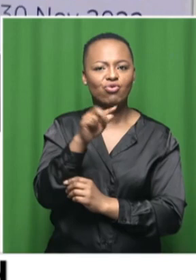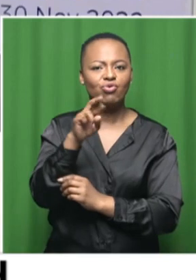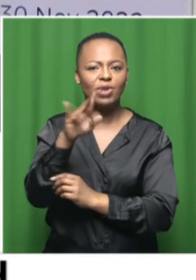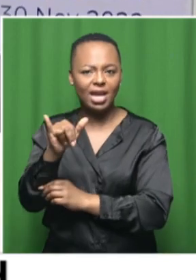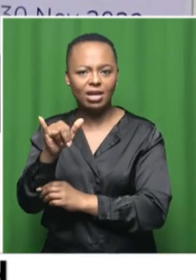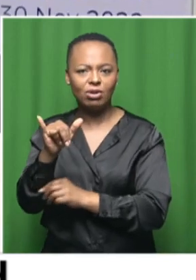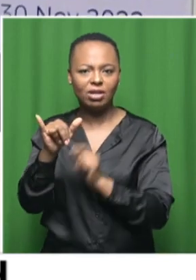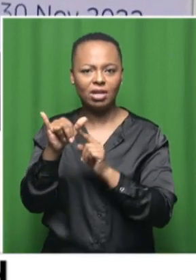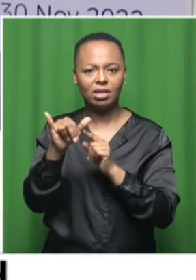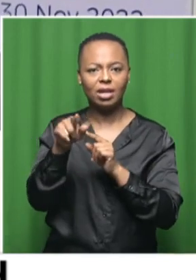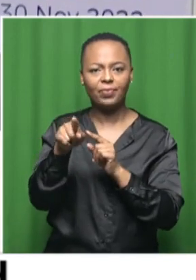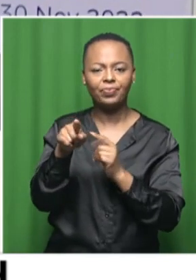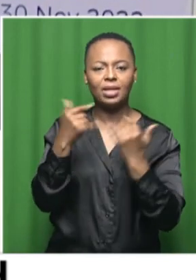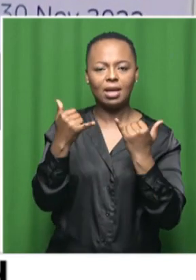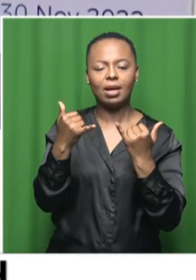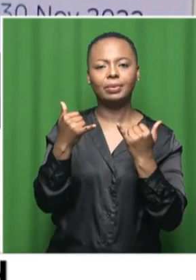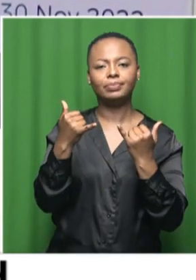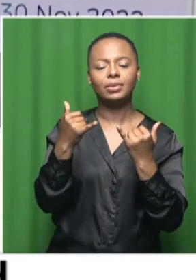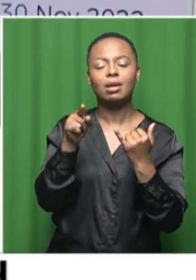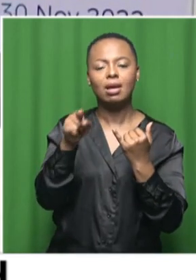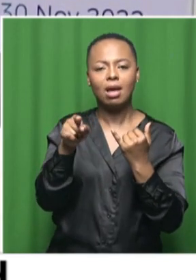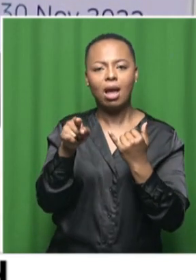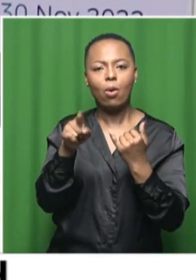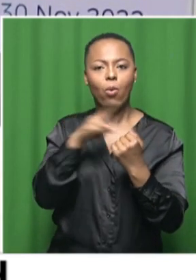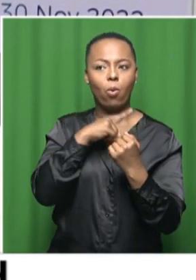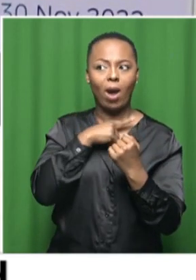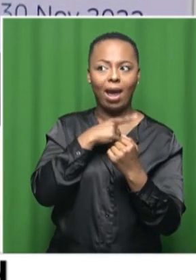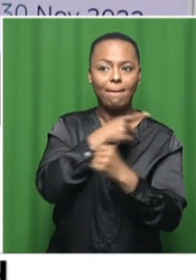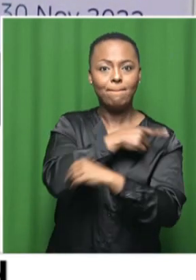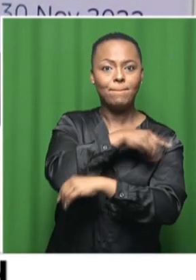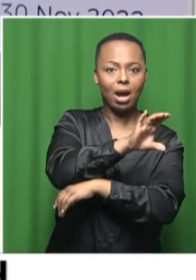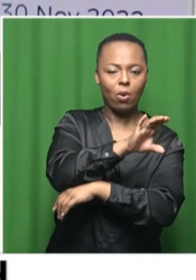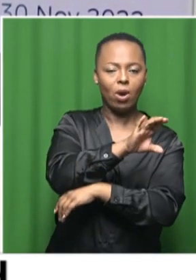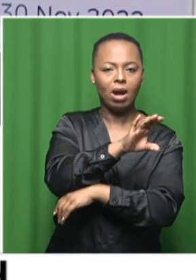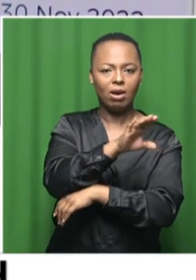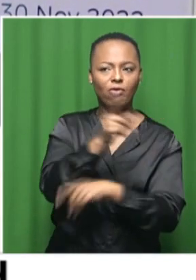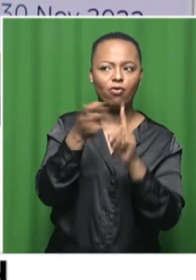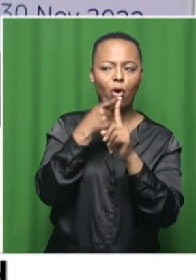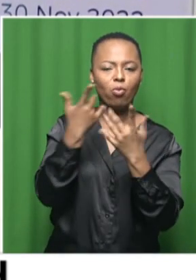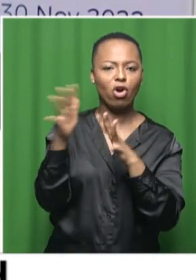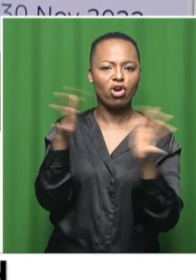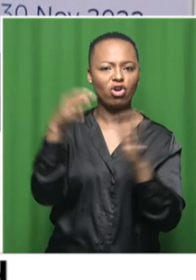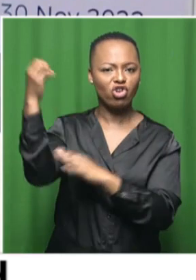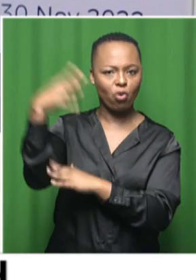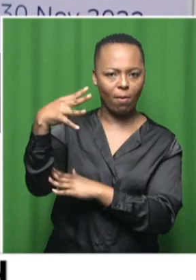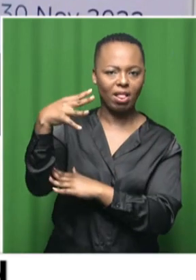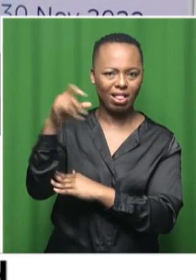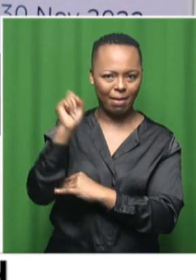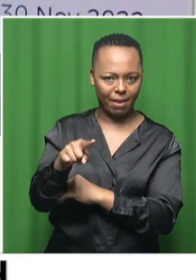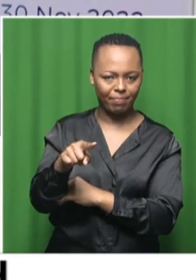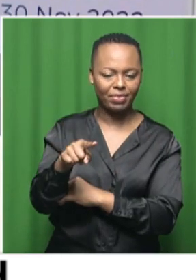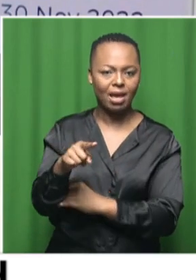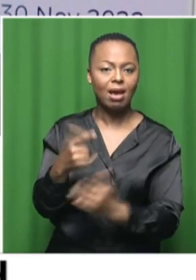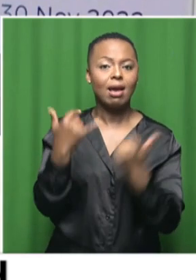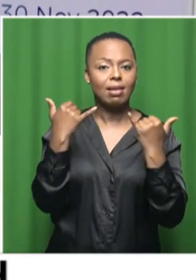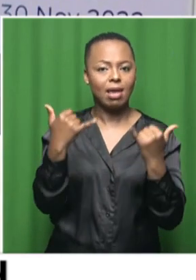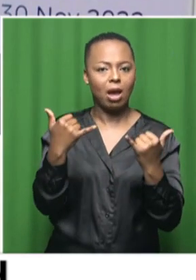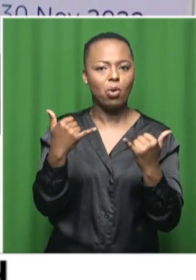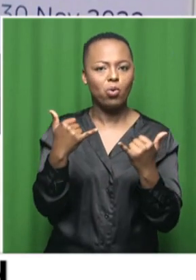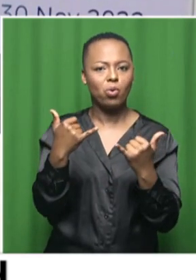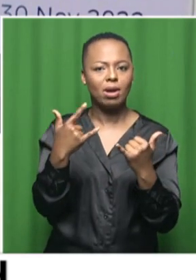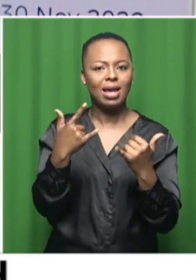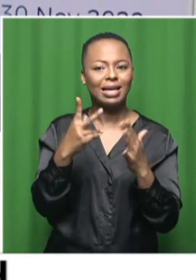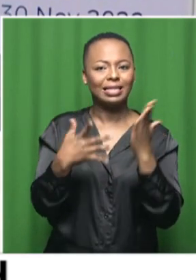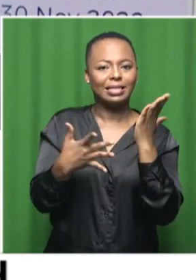intention is to transition to a stage where it is powered by renewables. So the point to be made there is that we are sitting with